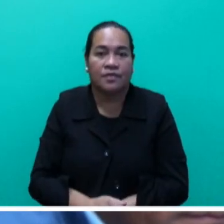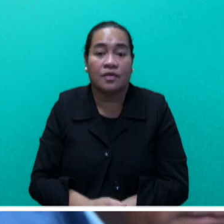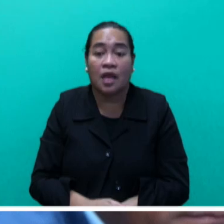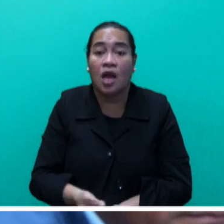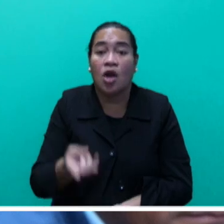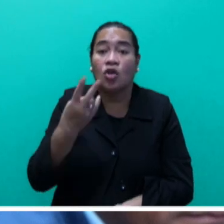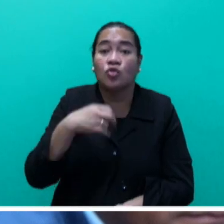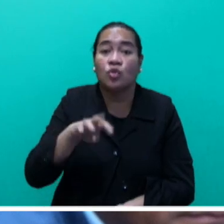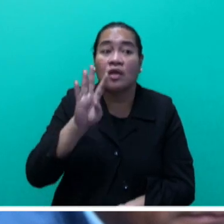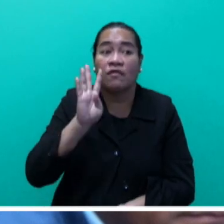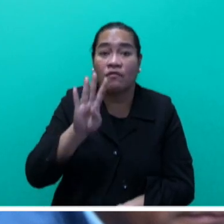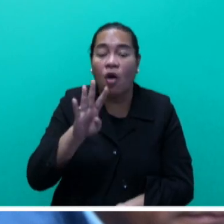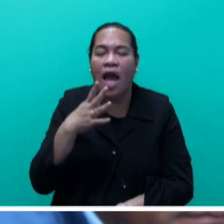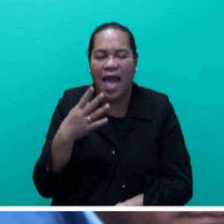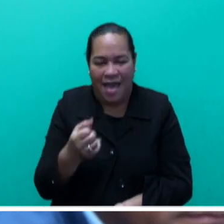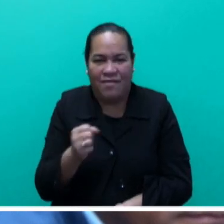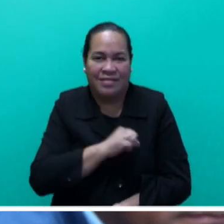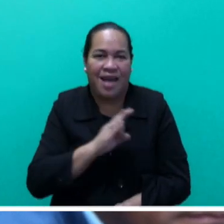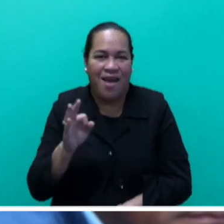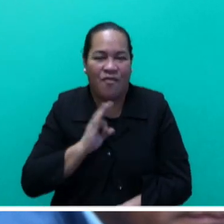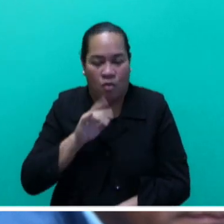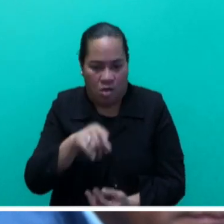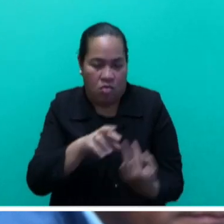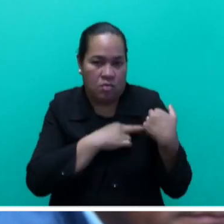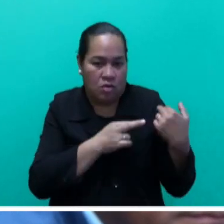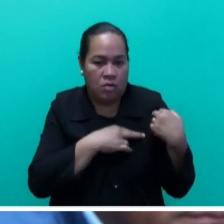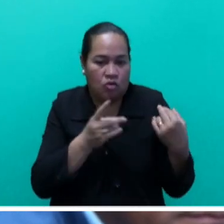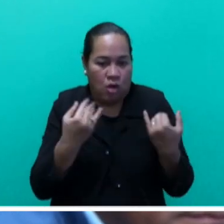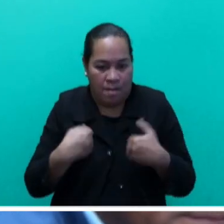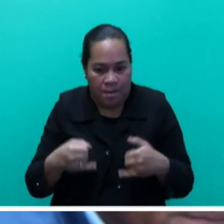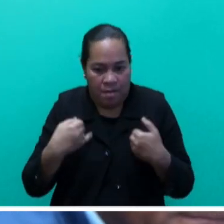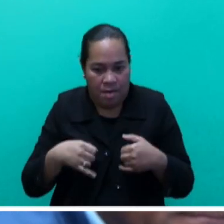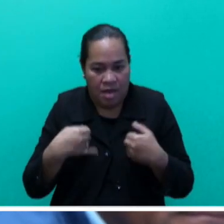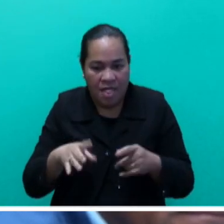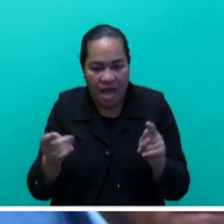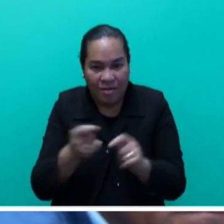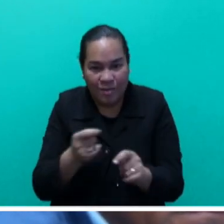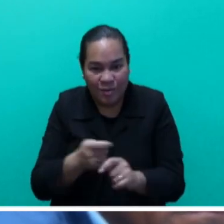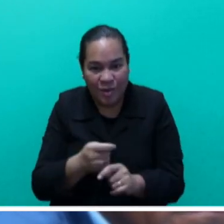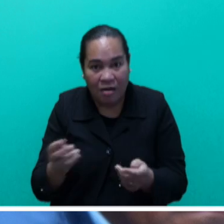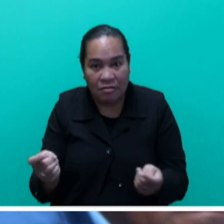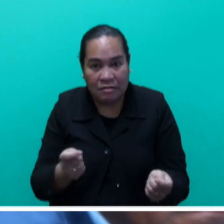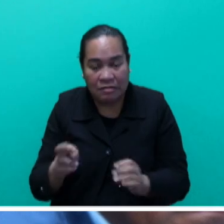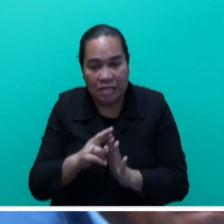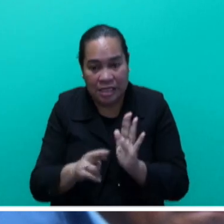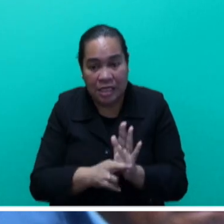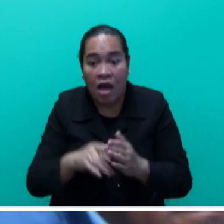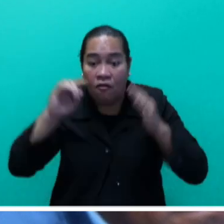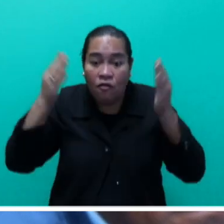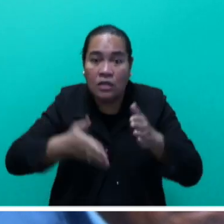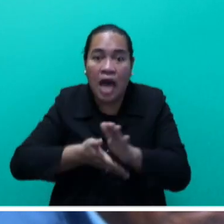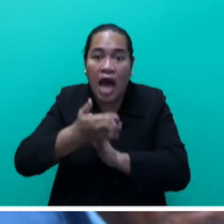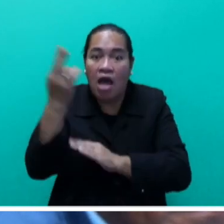24 OHS technical staff have been assigned to implement the amended regulations focusing on high-risk workplaces